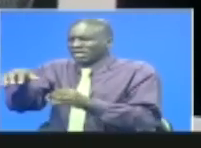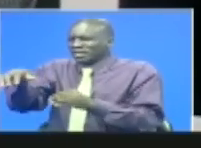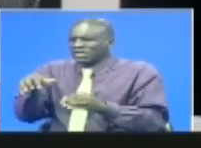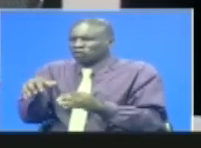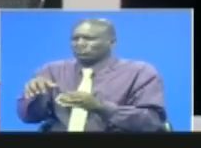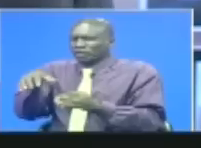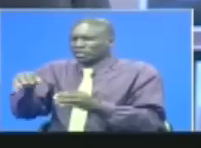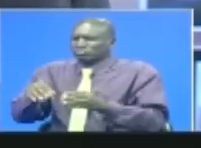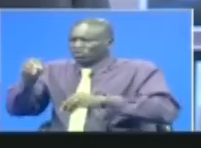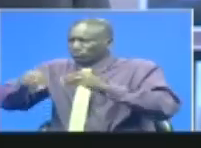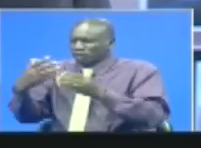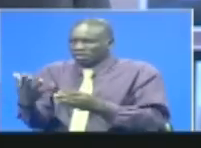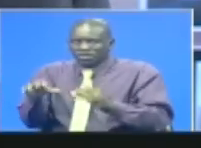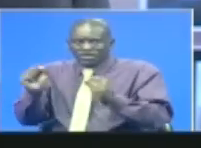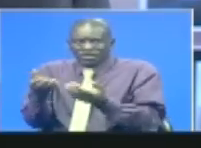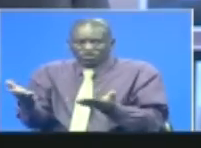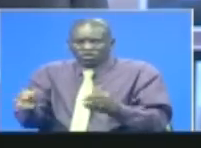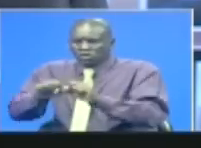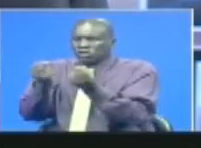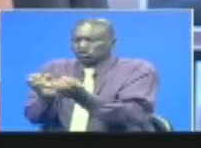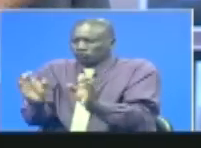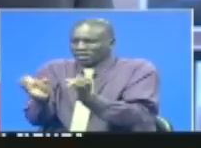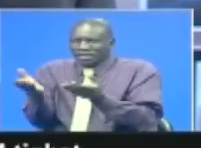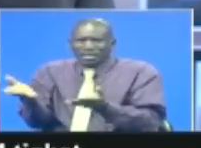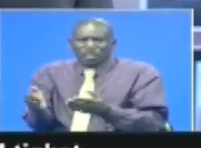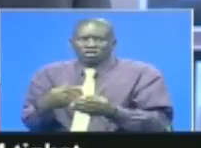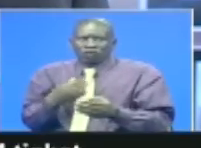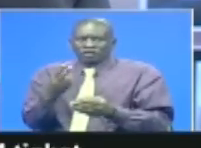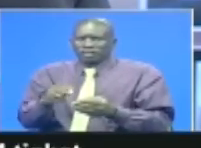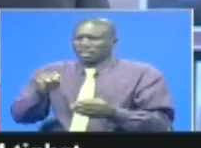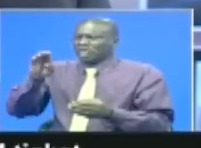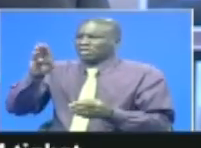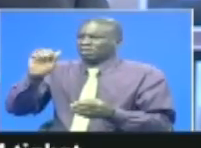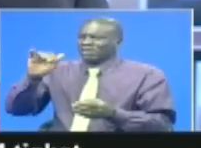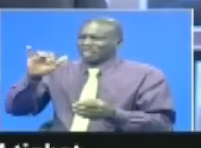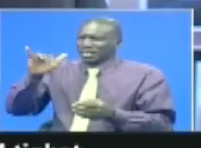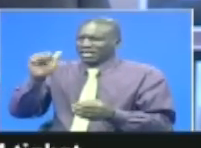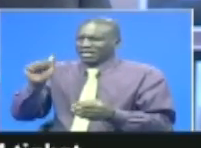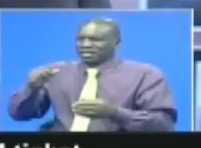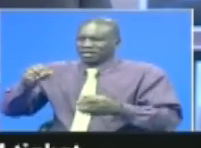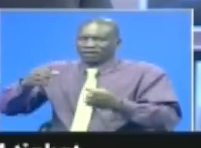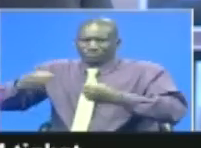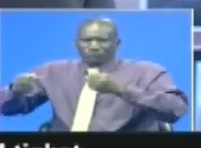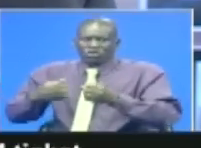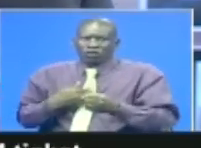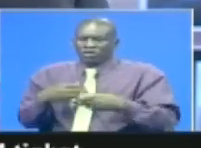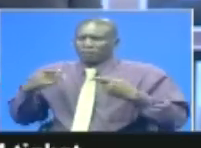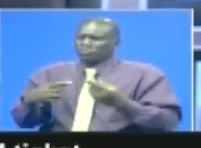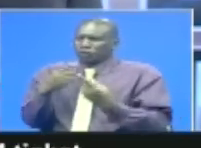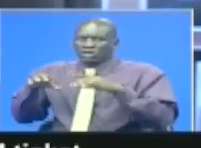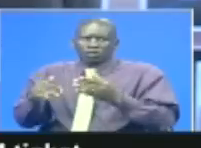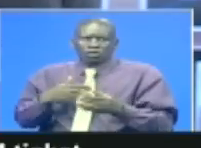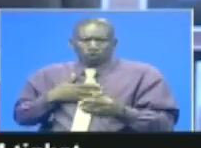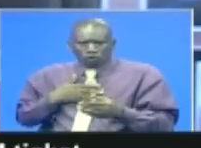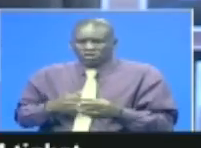papers. Yes, yes, and it's available on social media. You've seen Mheshimiwa Vaya's pickup. We have heard people talking about Mheshimiwa